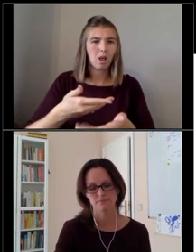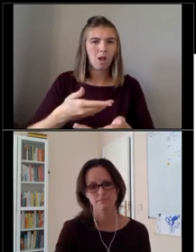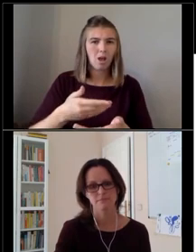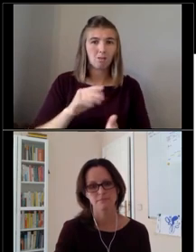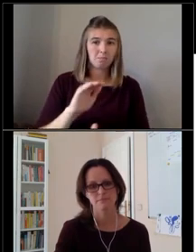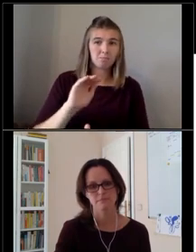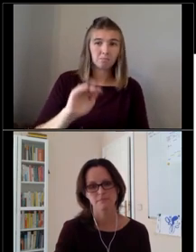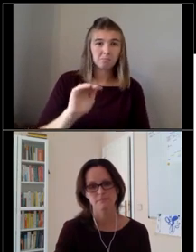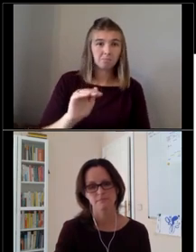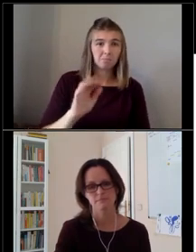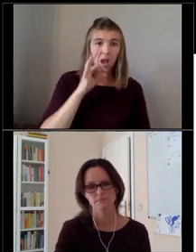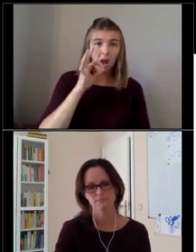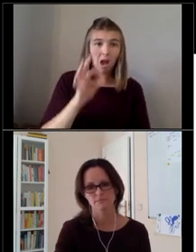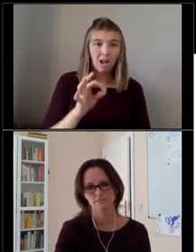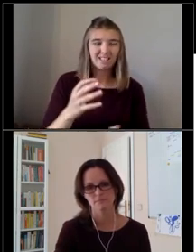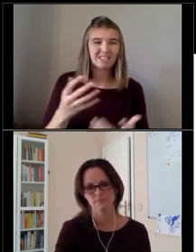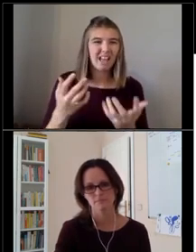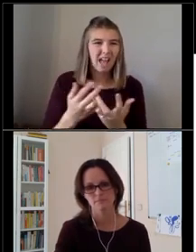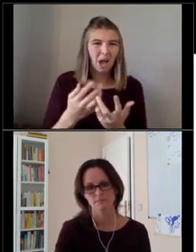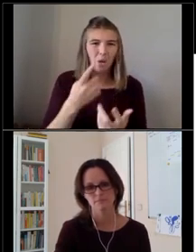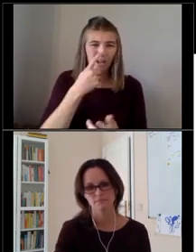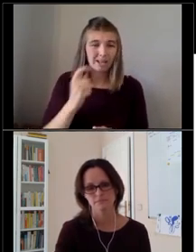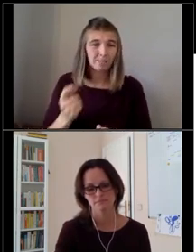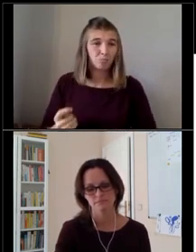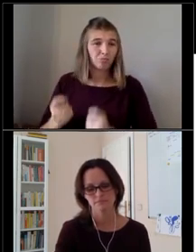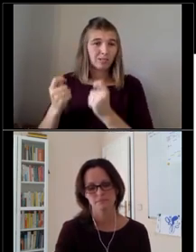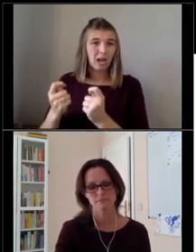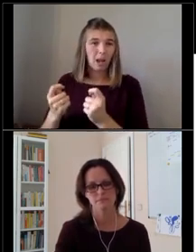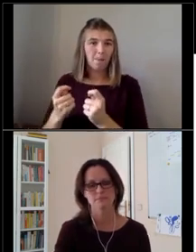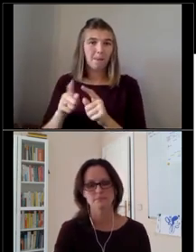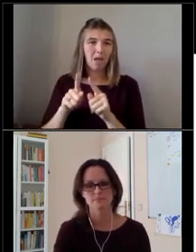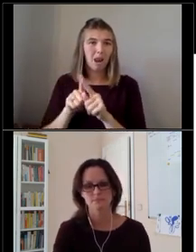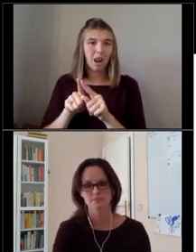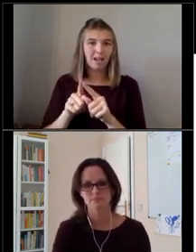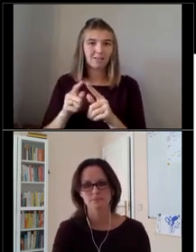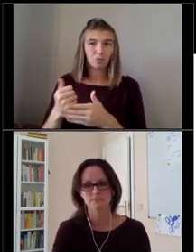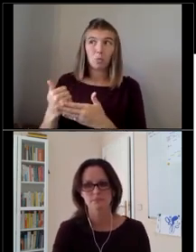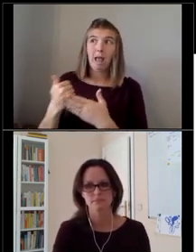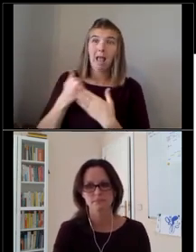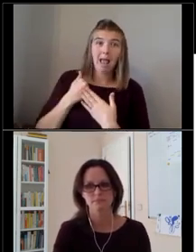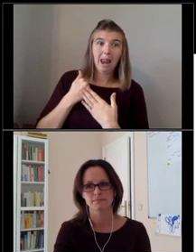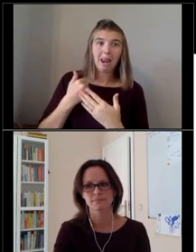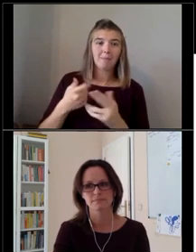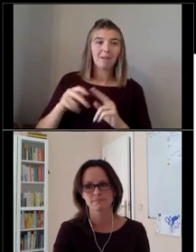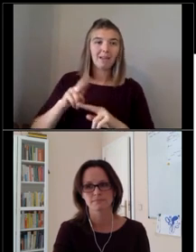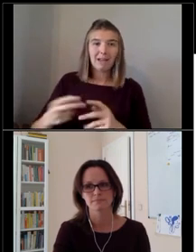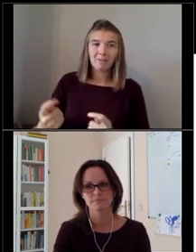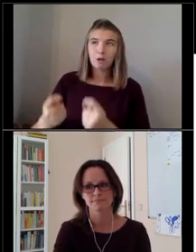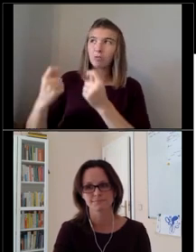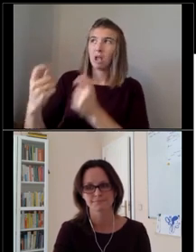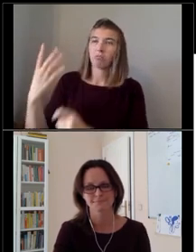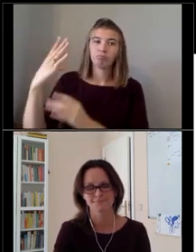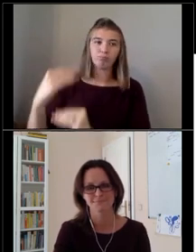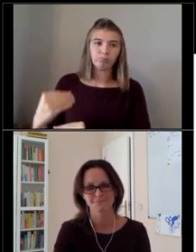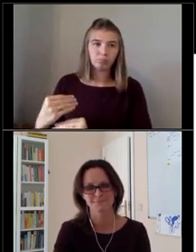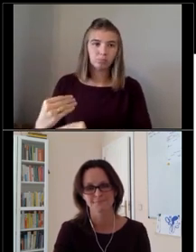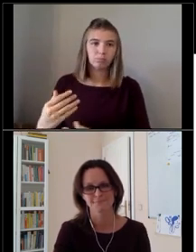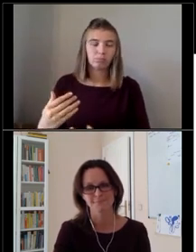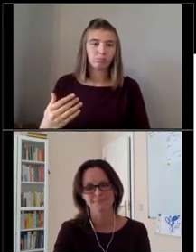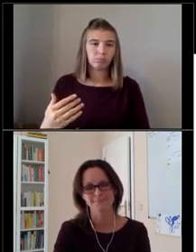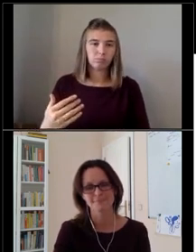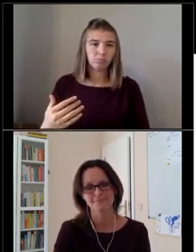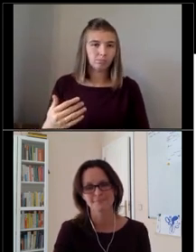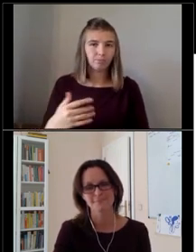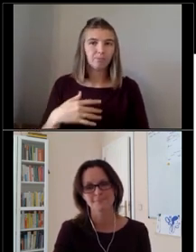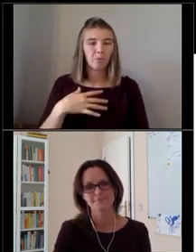might bring this topic up in a constructive way with their PI or manager. So that would be